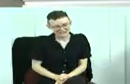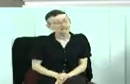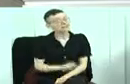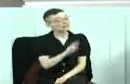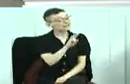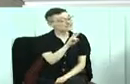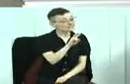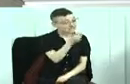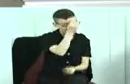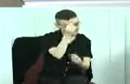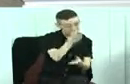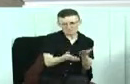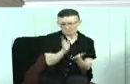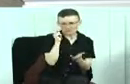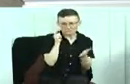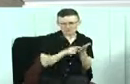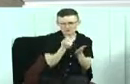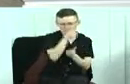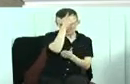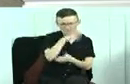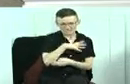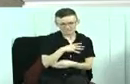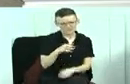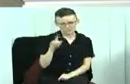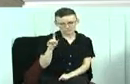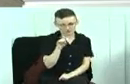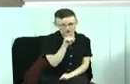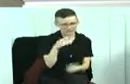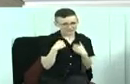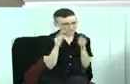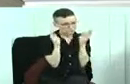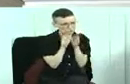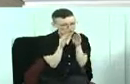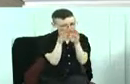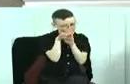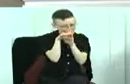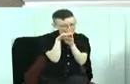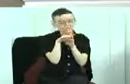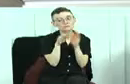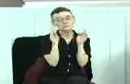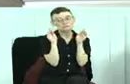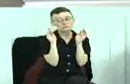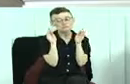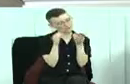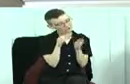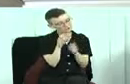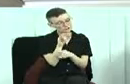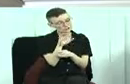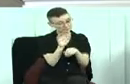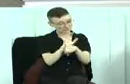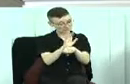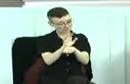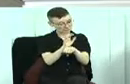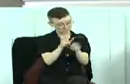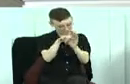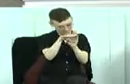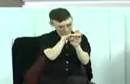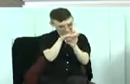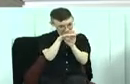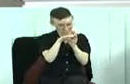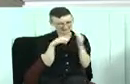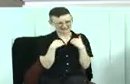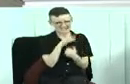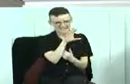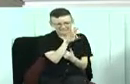see an individual running around with a camera. It's a very small camera. There's a documentary that's being put together. It is featuring seven